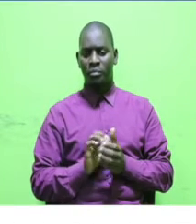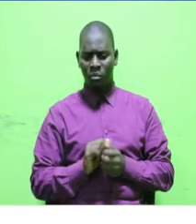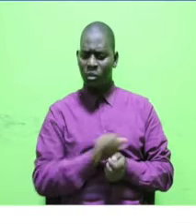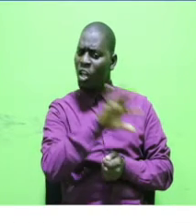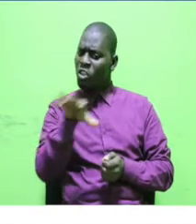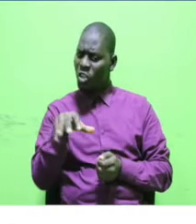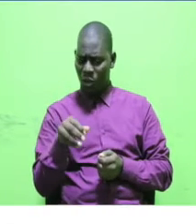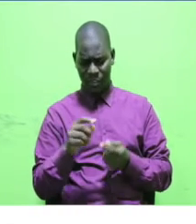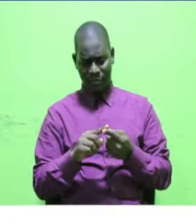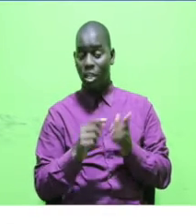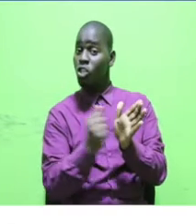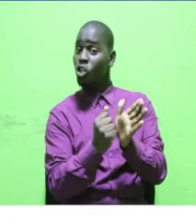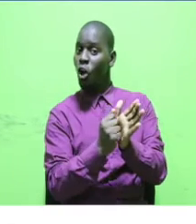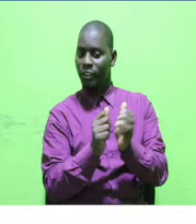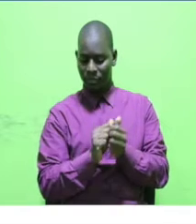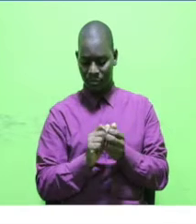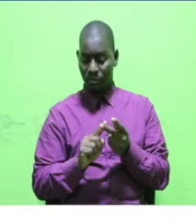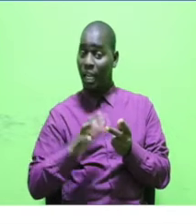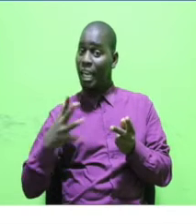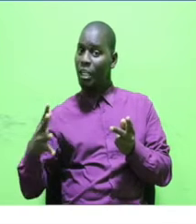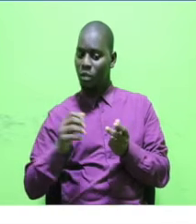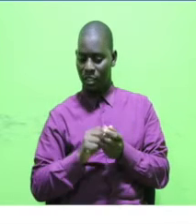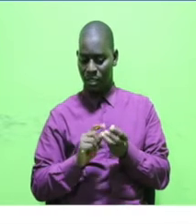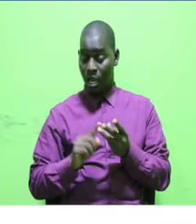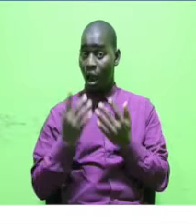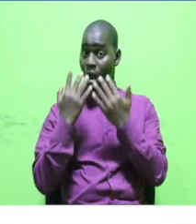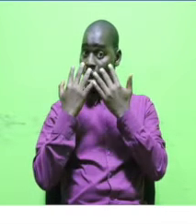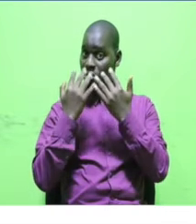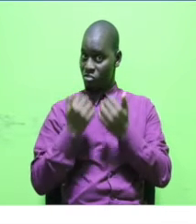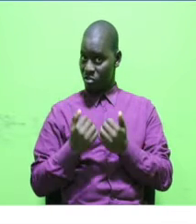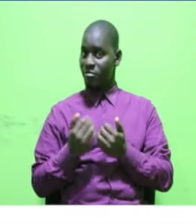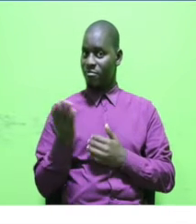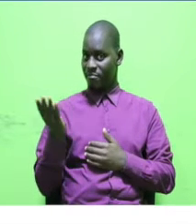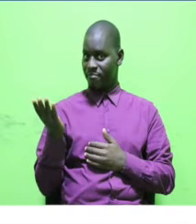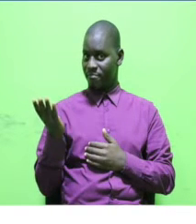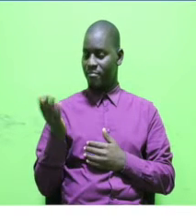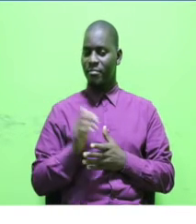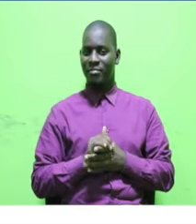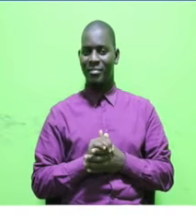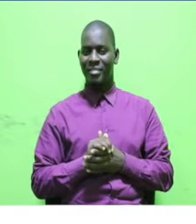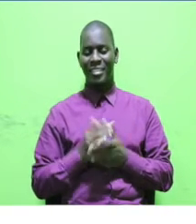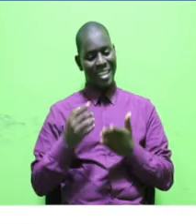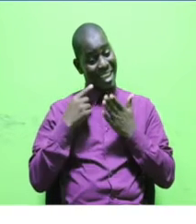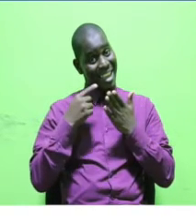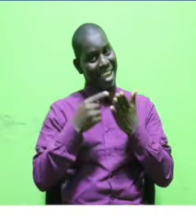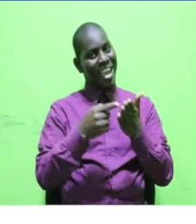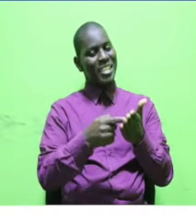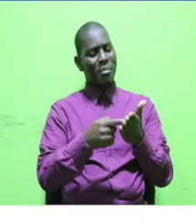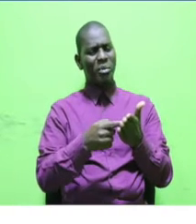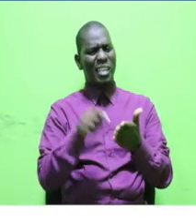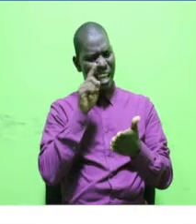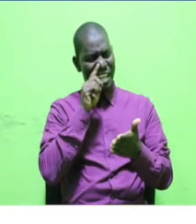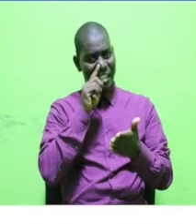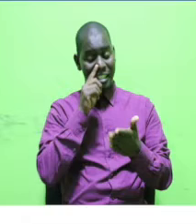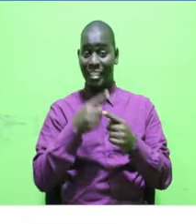Those are solid waste, liquid waste, and gaseous waste. Let's see examples of each